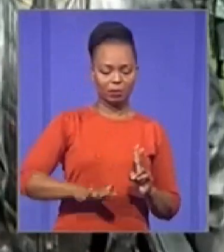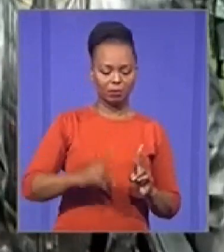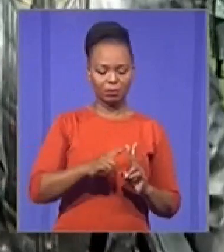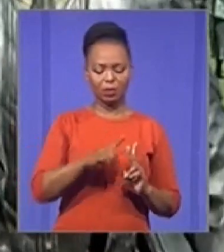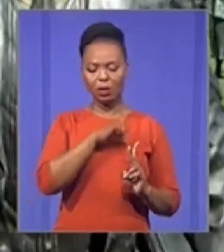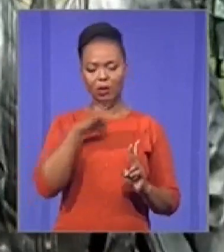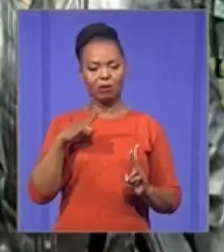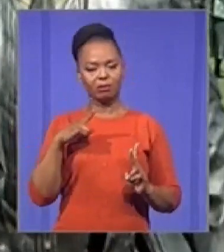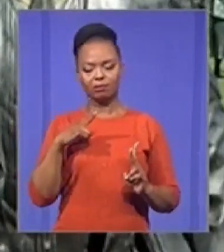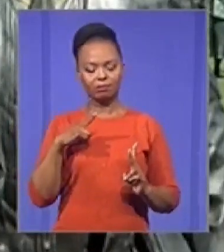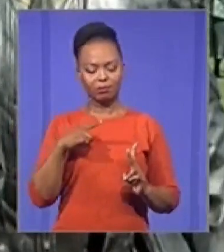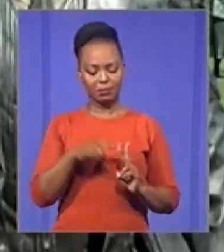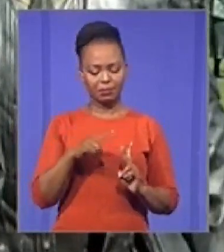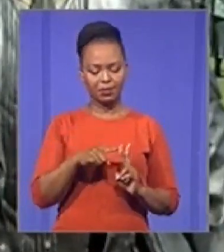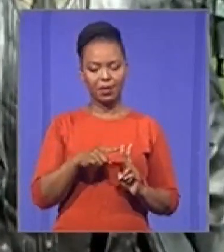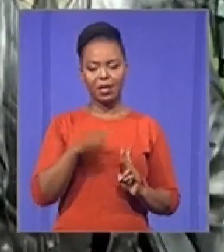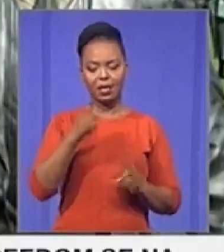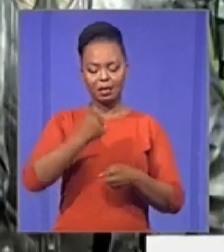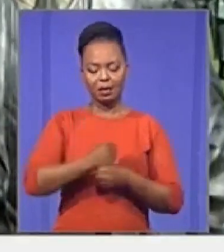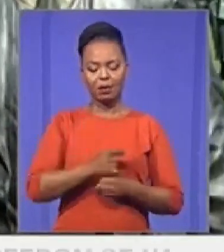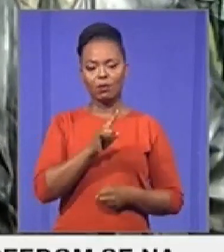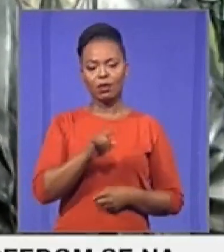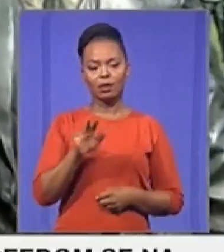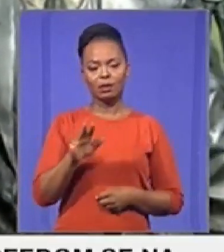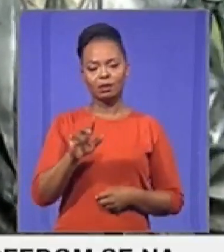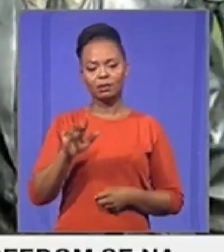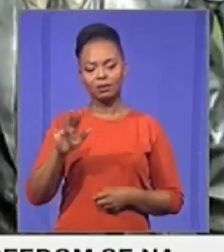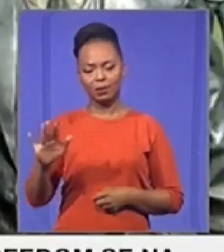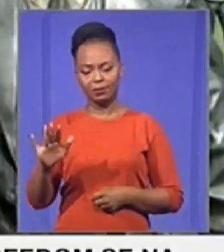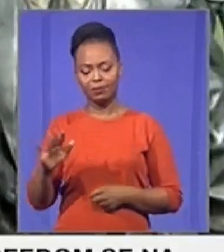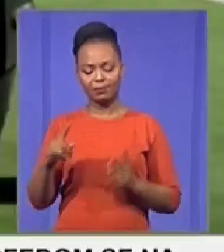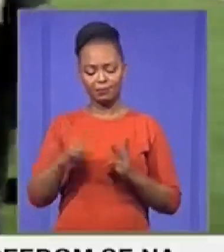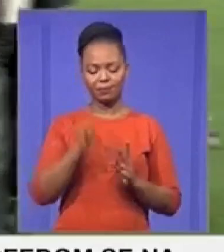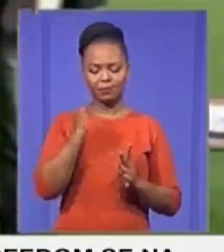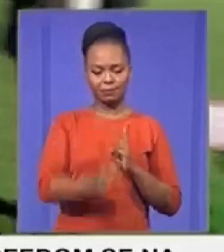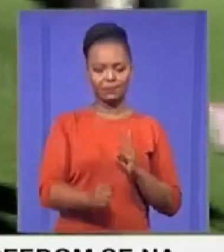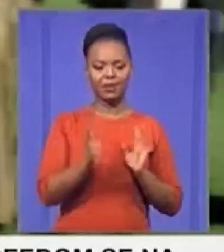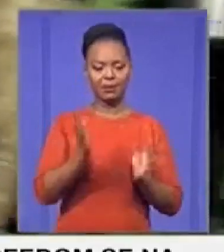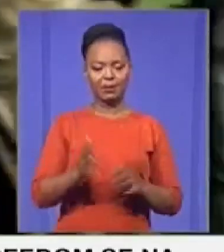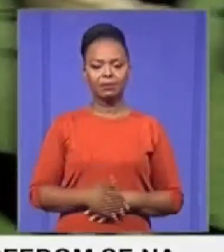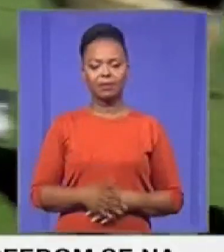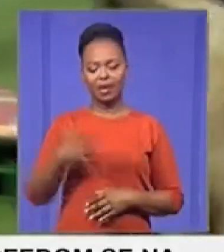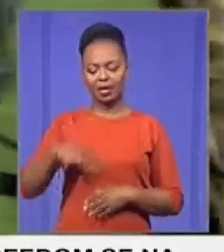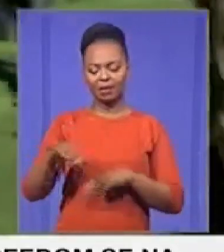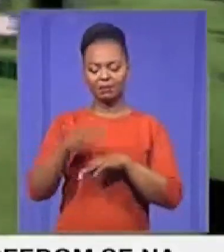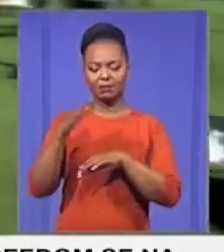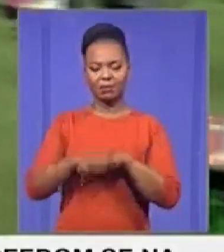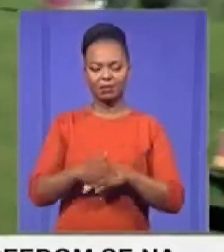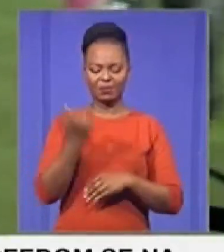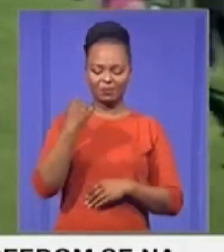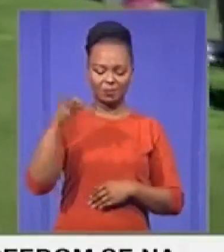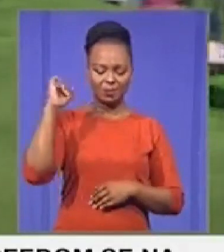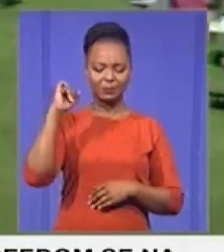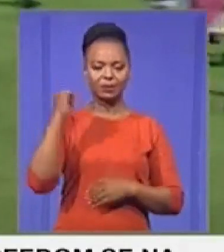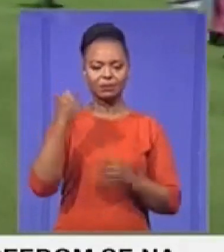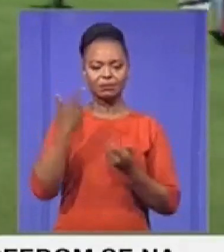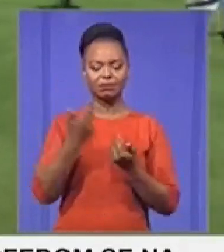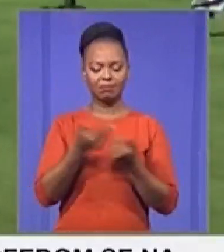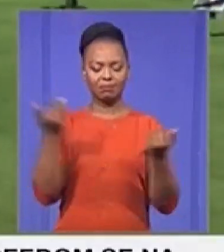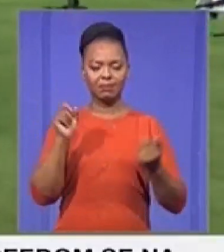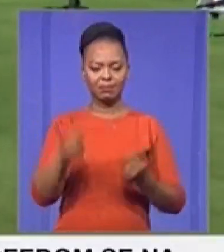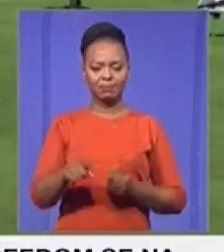long. 1985 is where they decided to get rid of her as well. Banyalani ba bang ba ne ba le kgahlano le kgethollo le bona